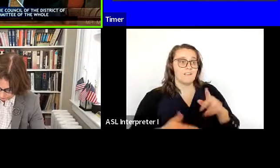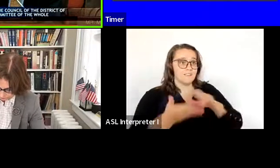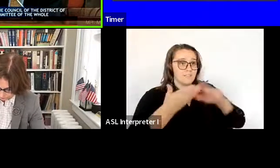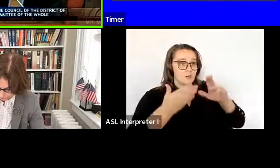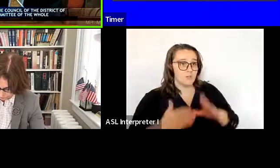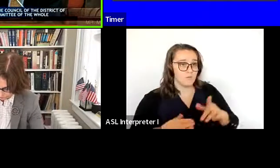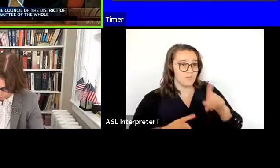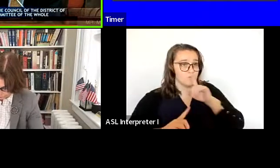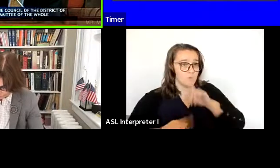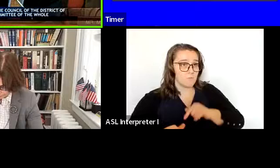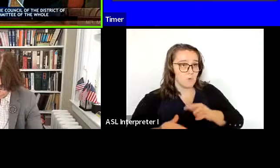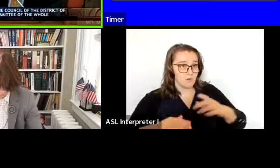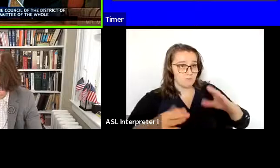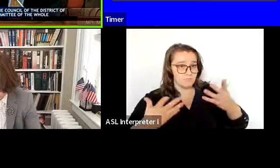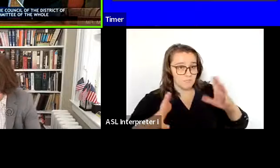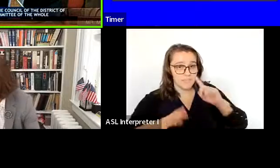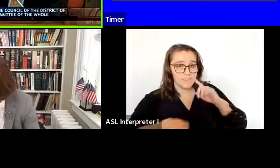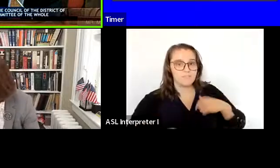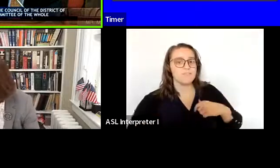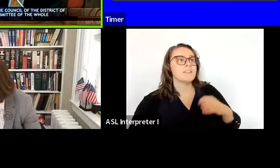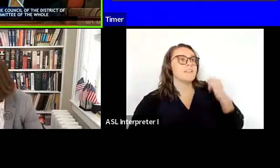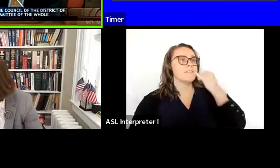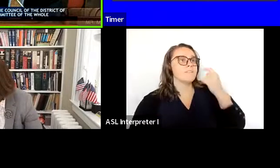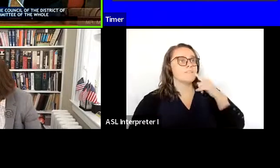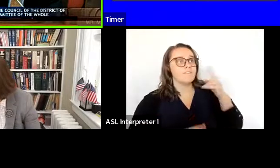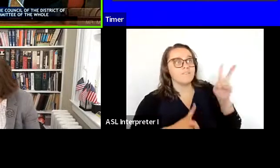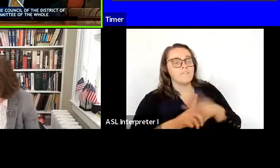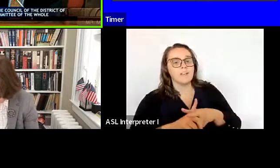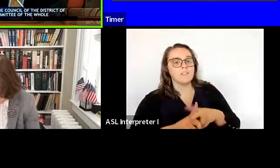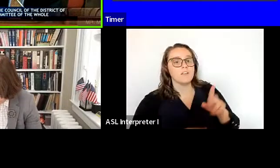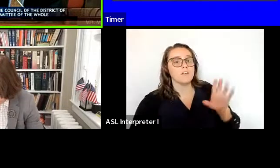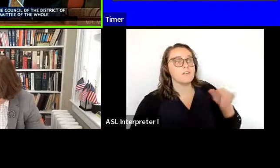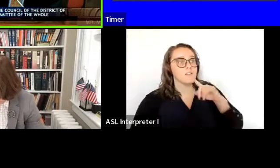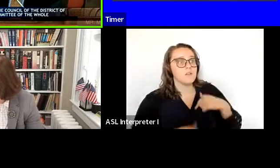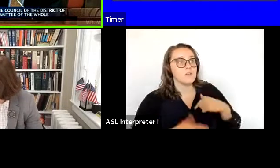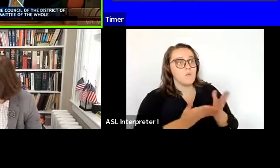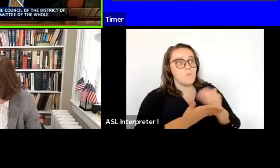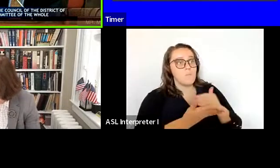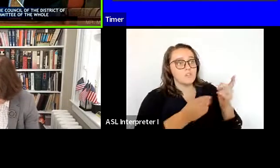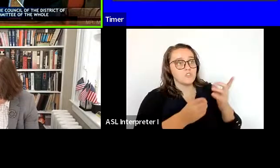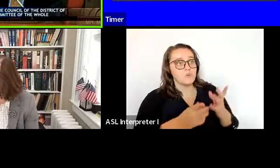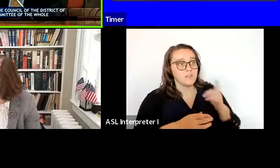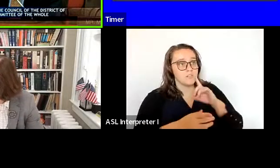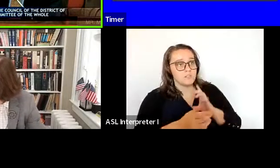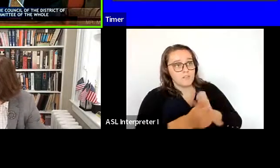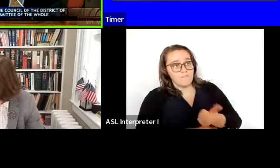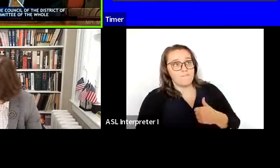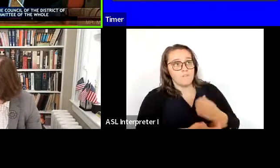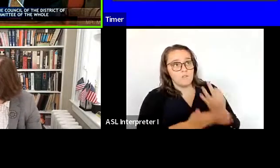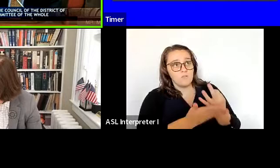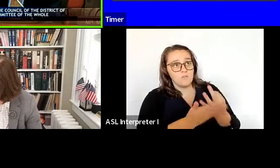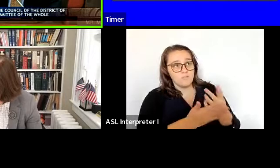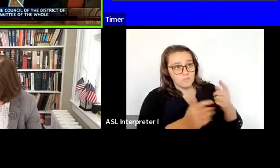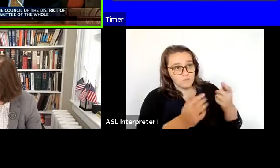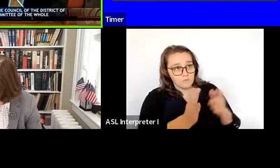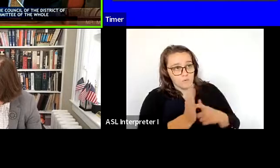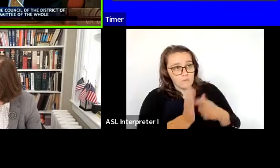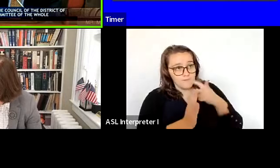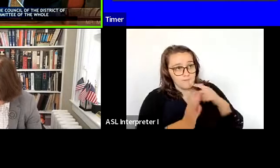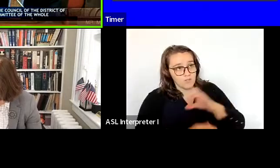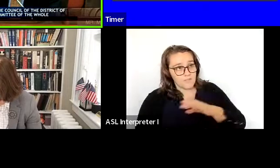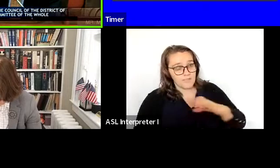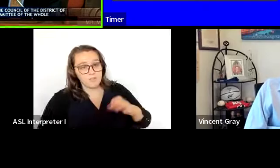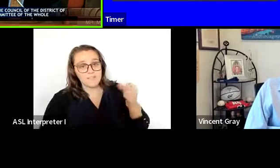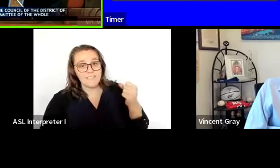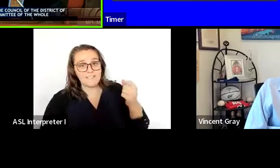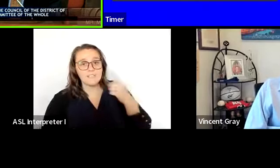report is filed. Madam Budget Director, does the measure's fiscal impact statement comply with council requirements? Yes, it does. Without objection, this measure